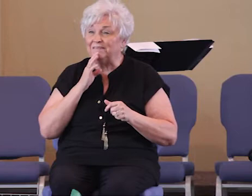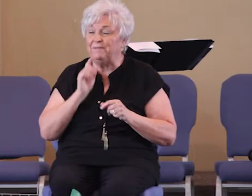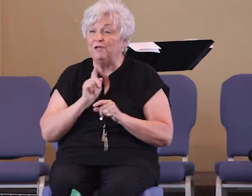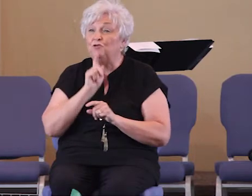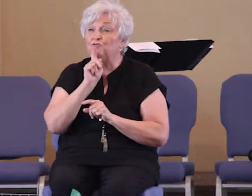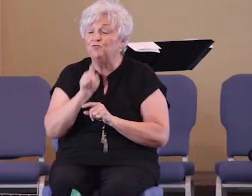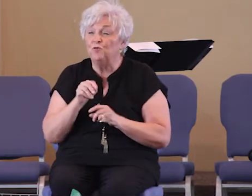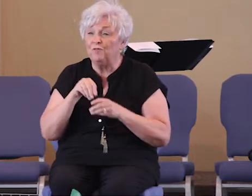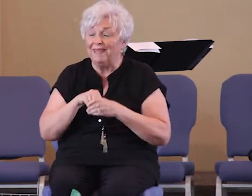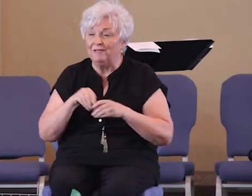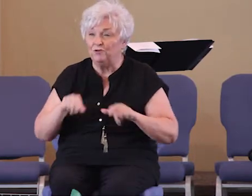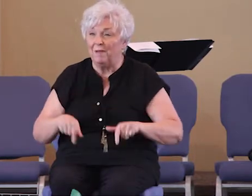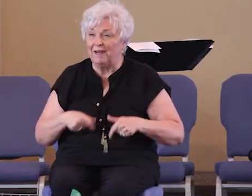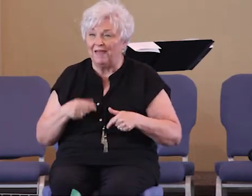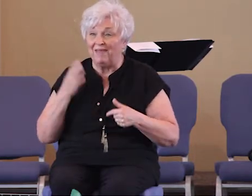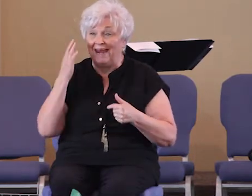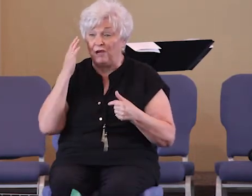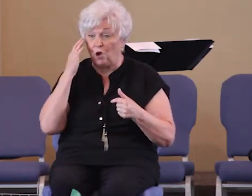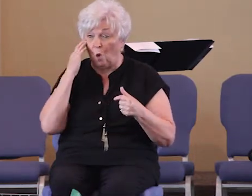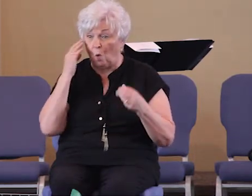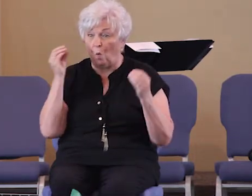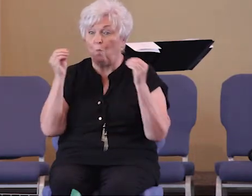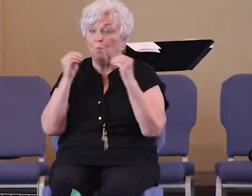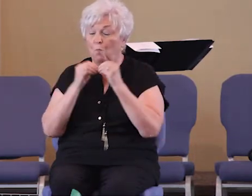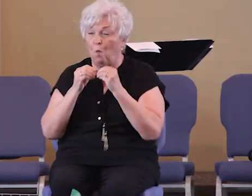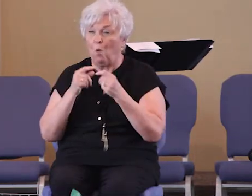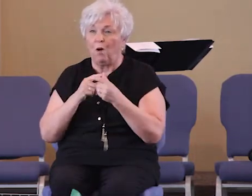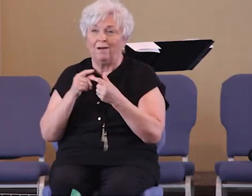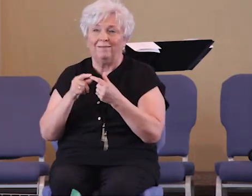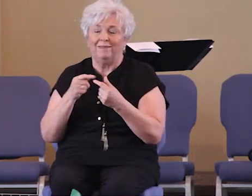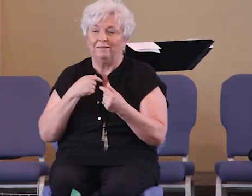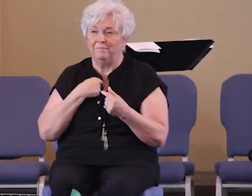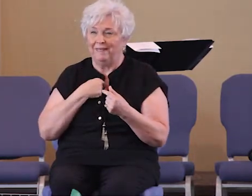do about a lot of different things.